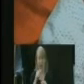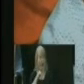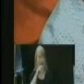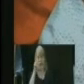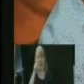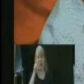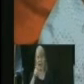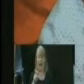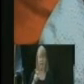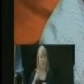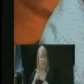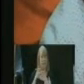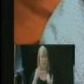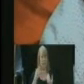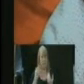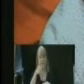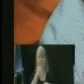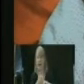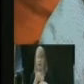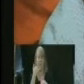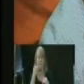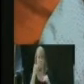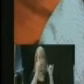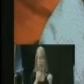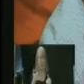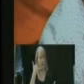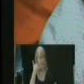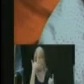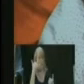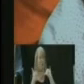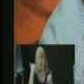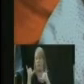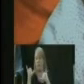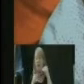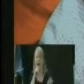about making all these individual phone calls.